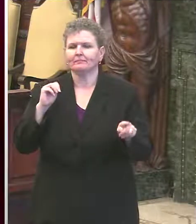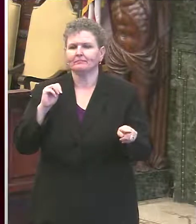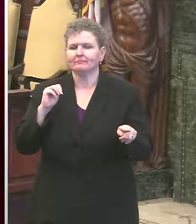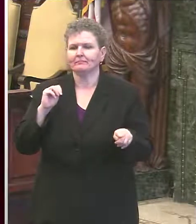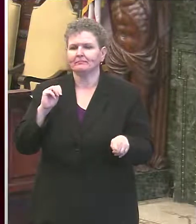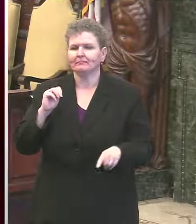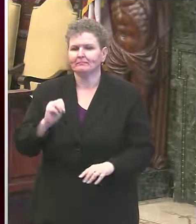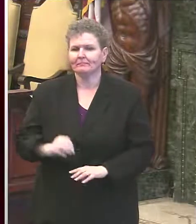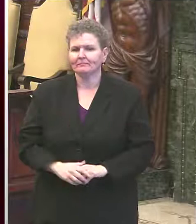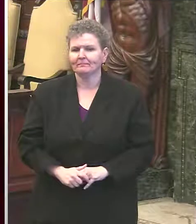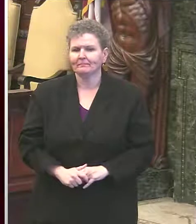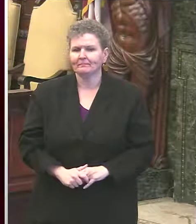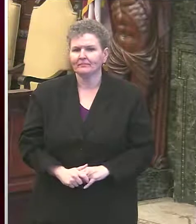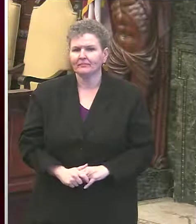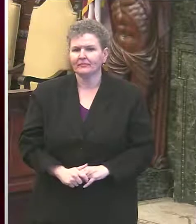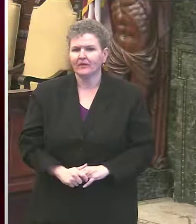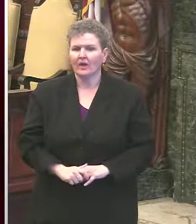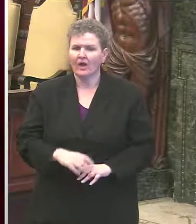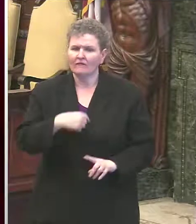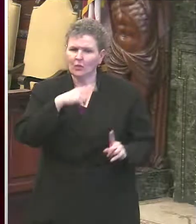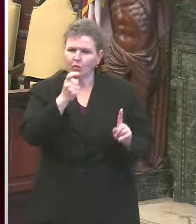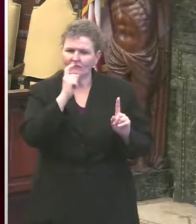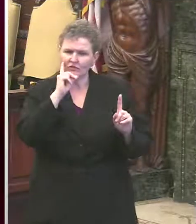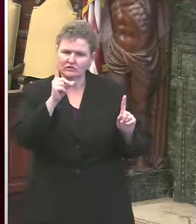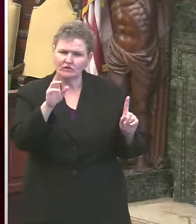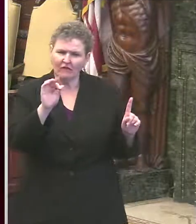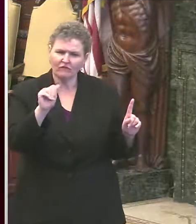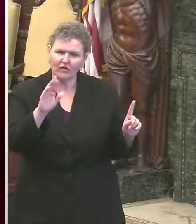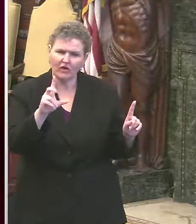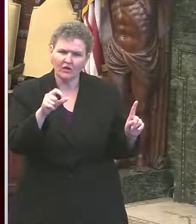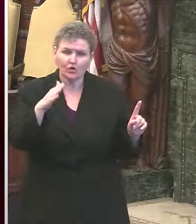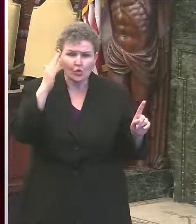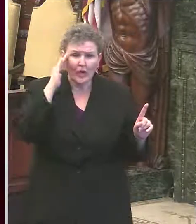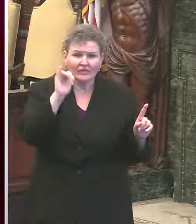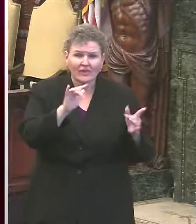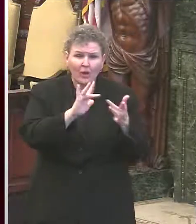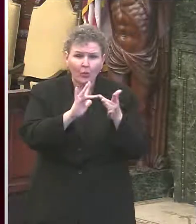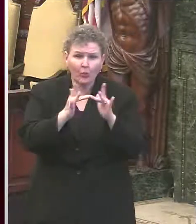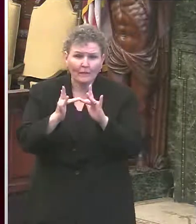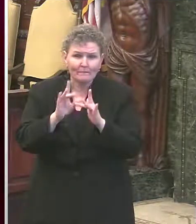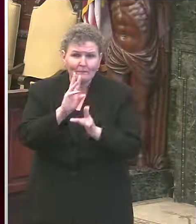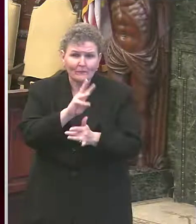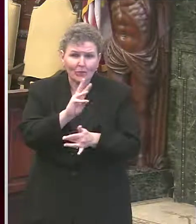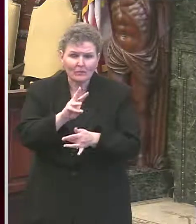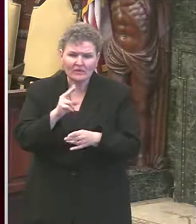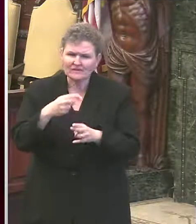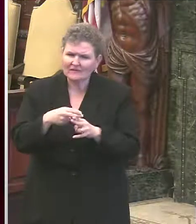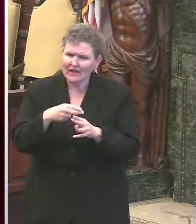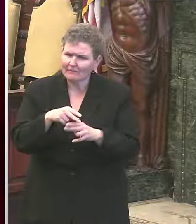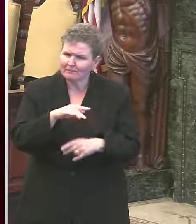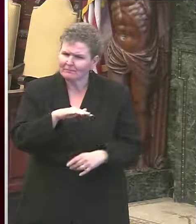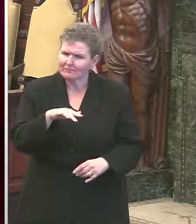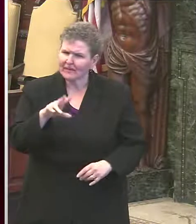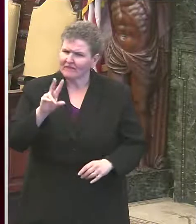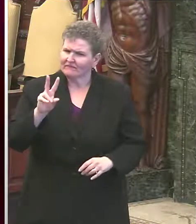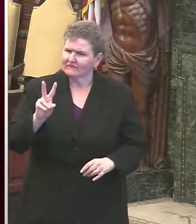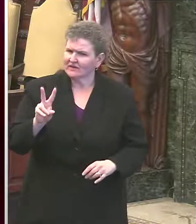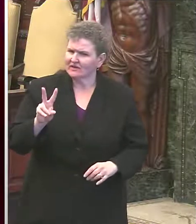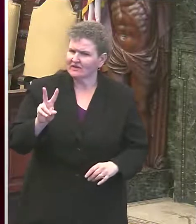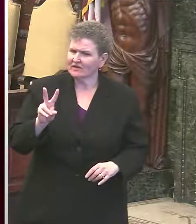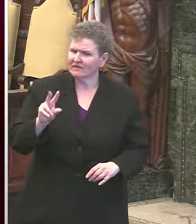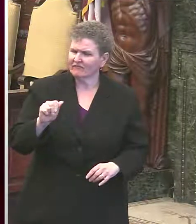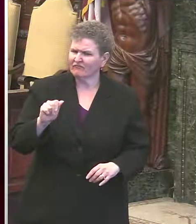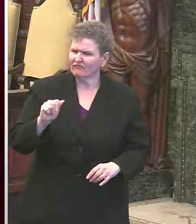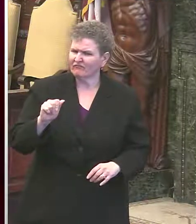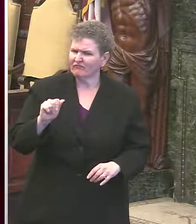everybody. For Dr. Farley, are you familiar with a website called Vaccinate PA that shows lists of vaccine distributors across